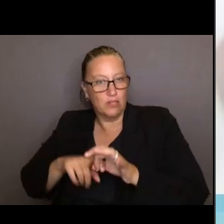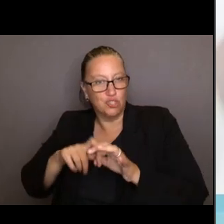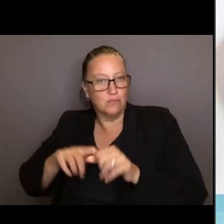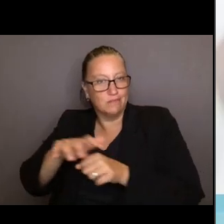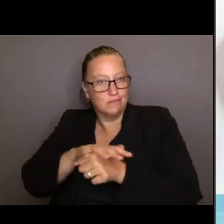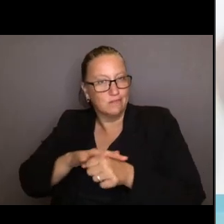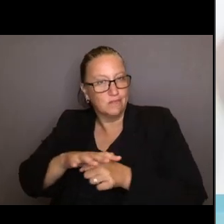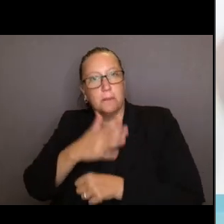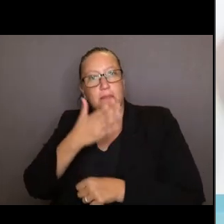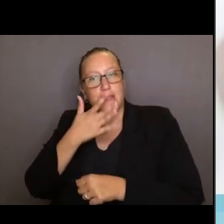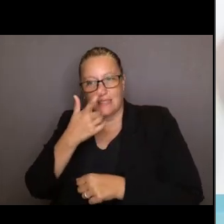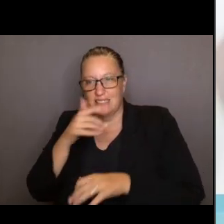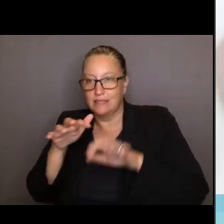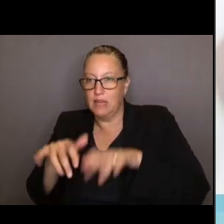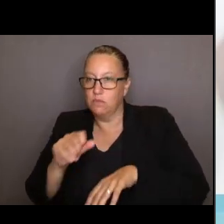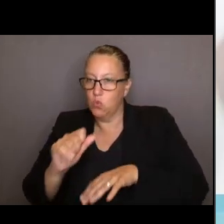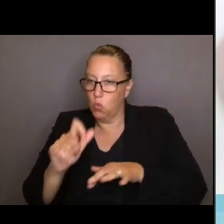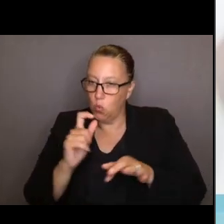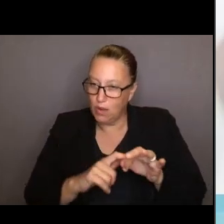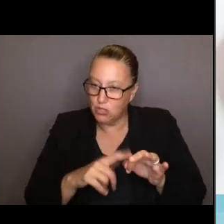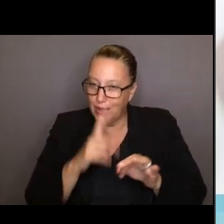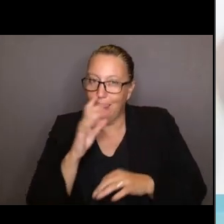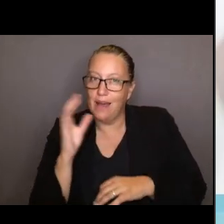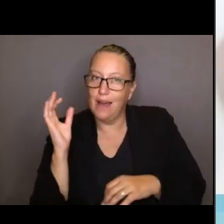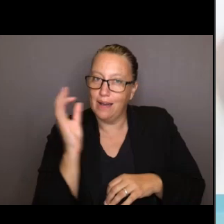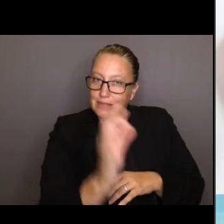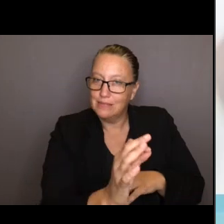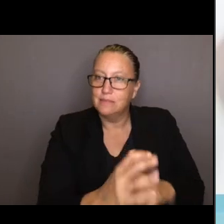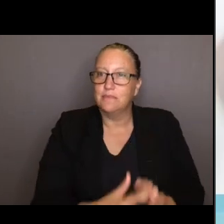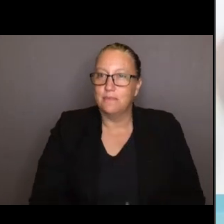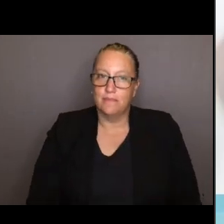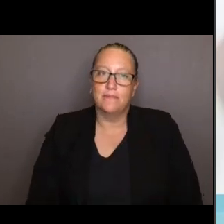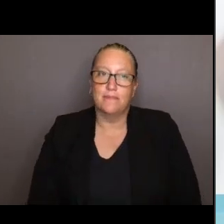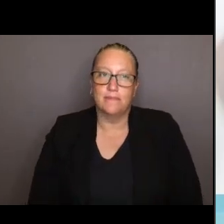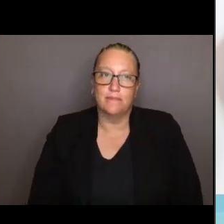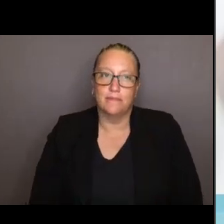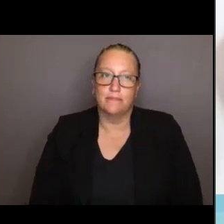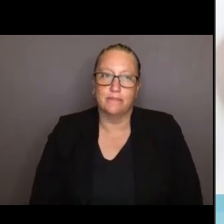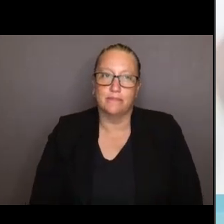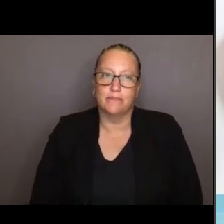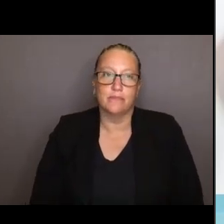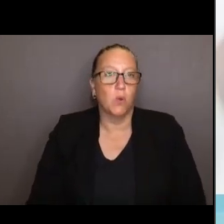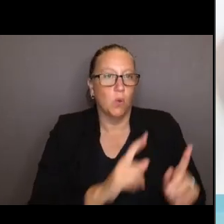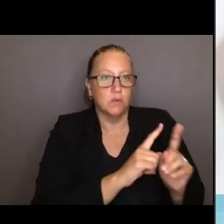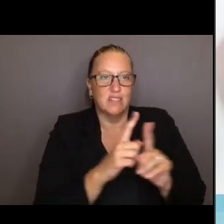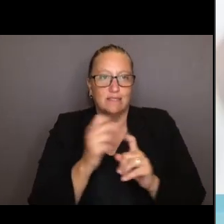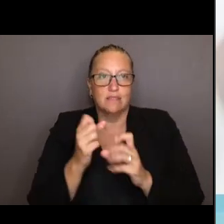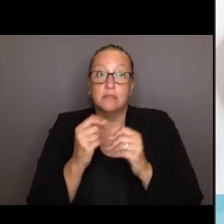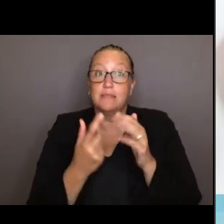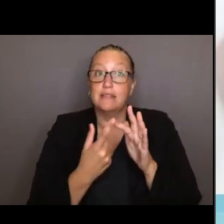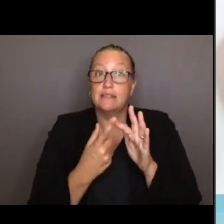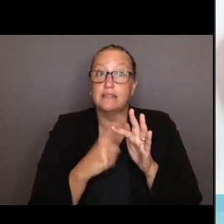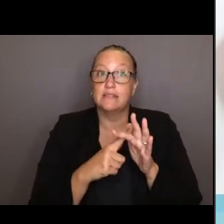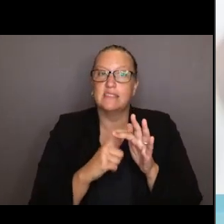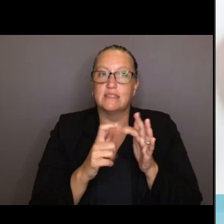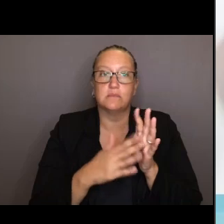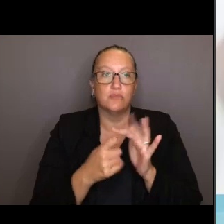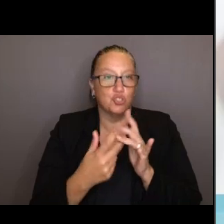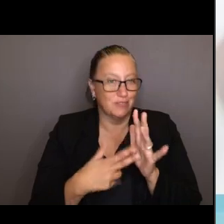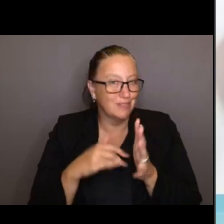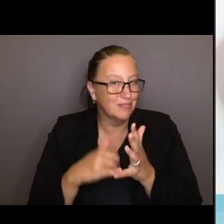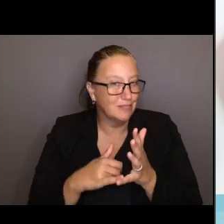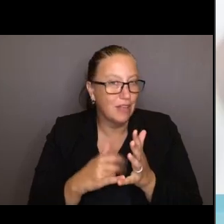question in now, and we can ask that of the presenters while they're here in the room. We should add also there's exemptions as well. So if Centrelink have said